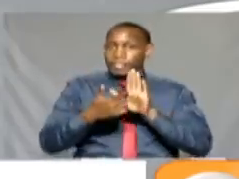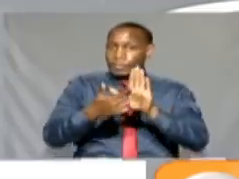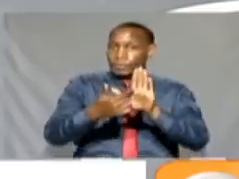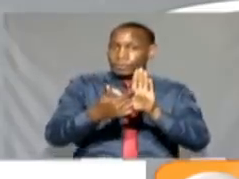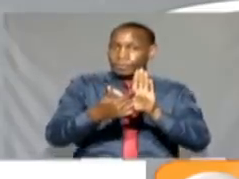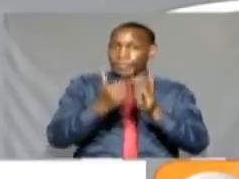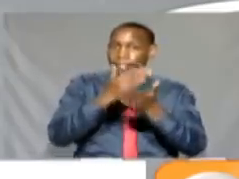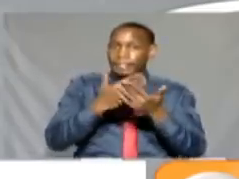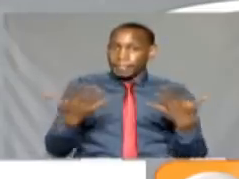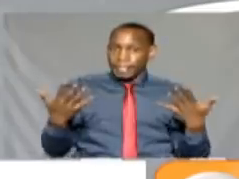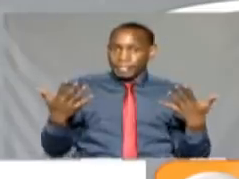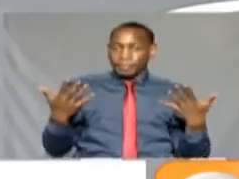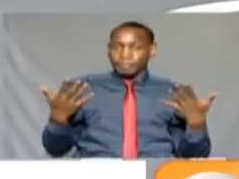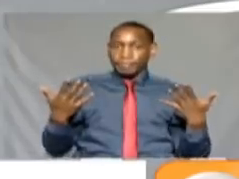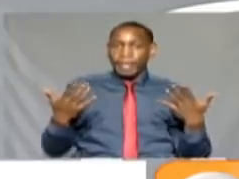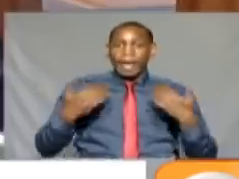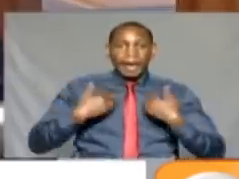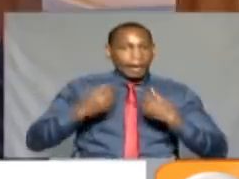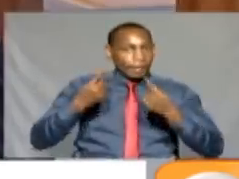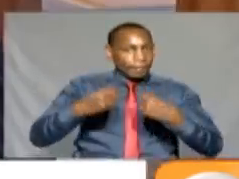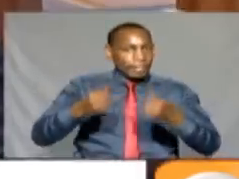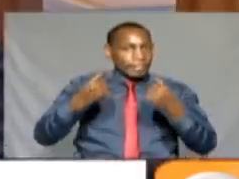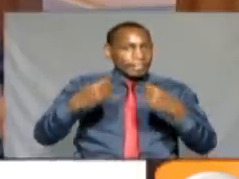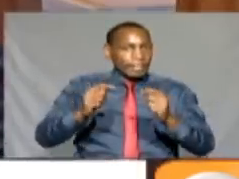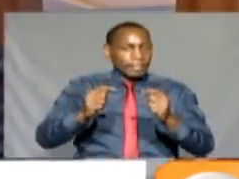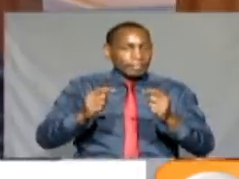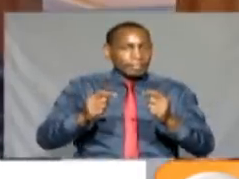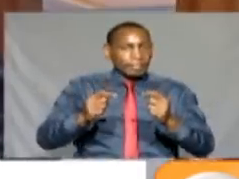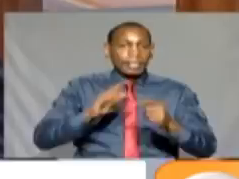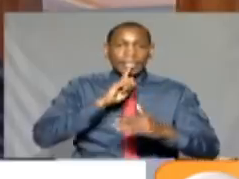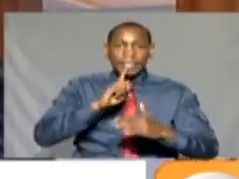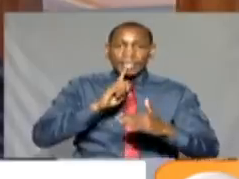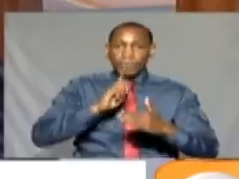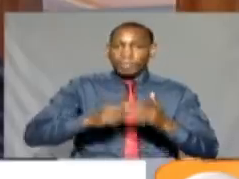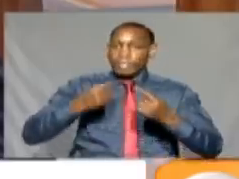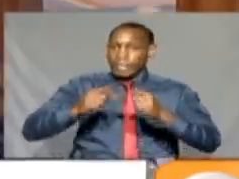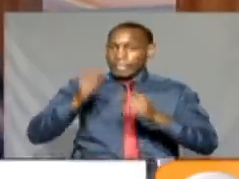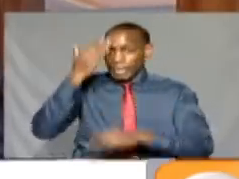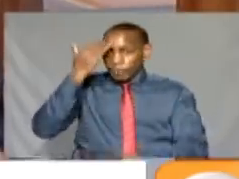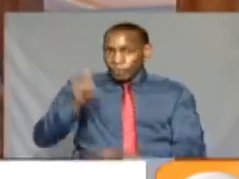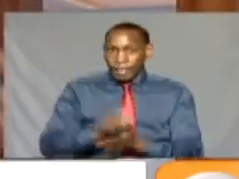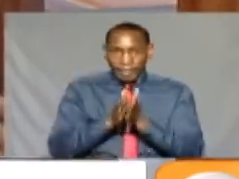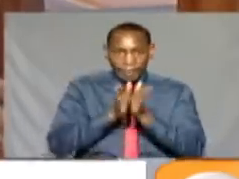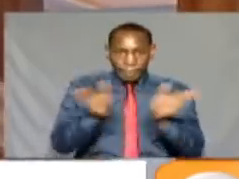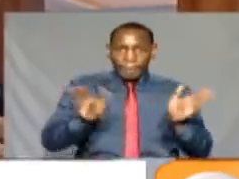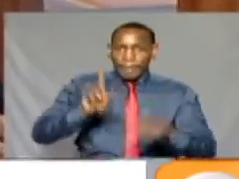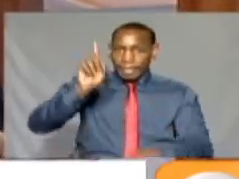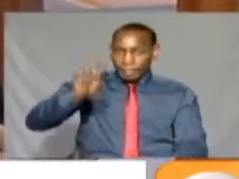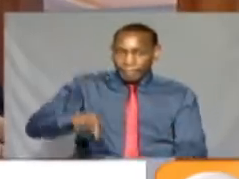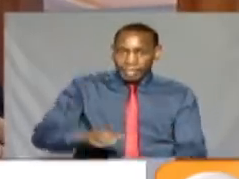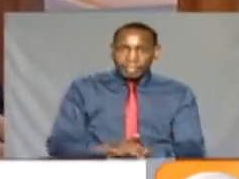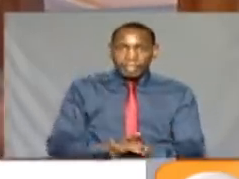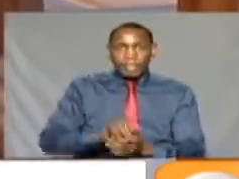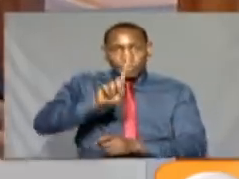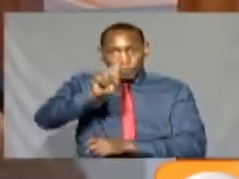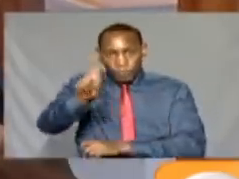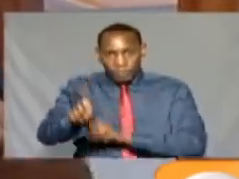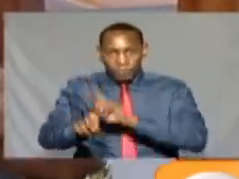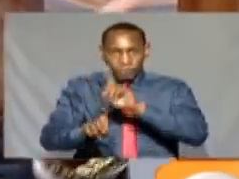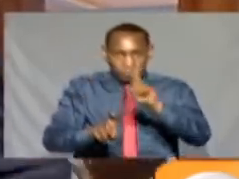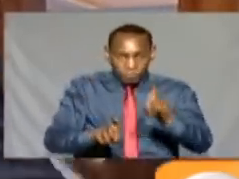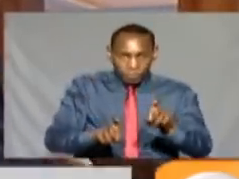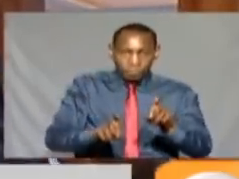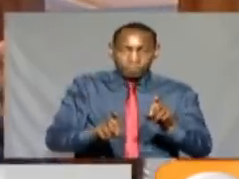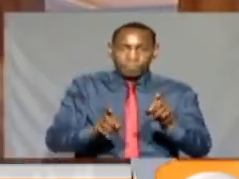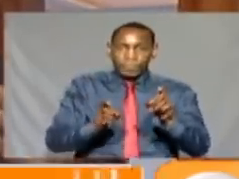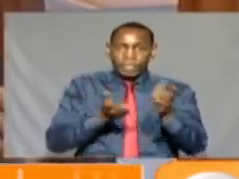something. Yeah. there's an attempt I call it an attempt because the public must begin to hold us as servants of